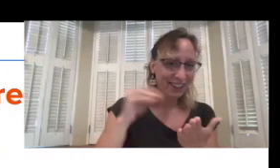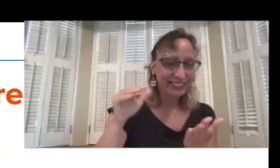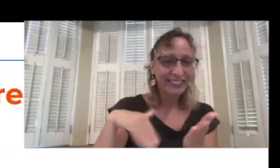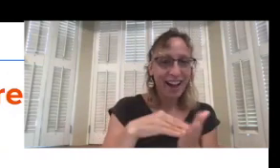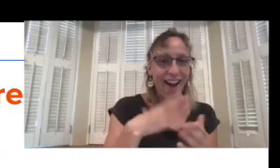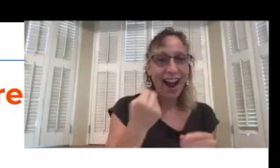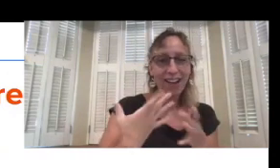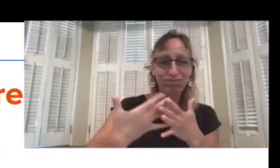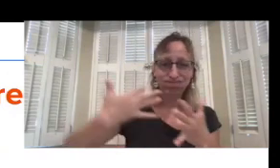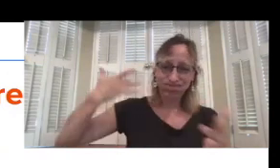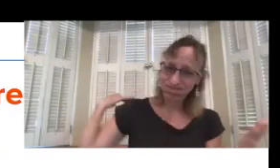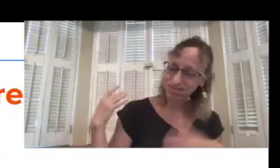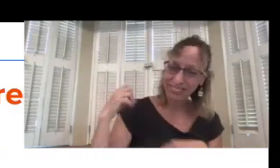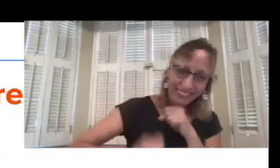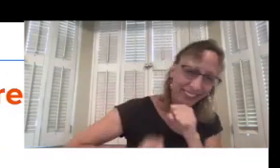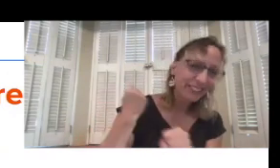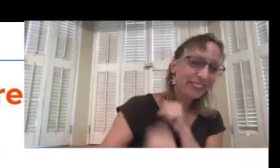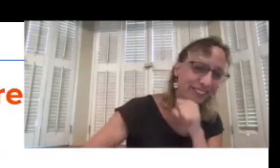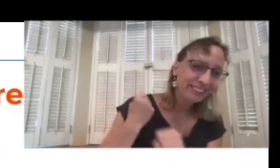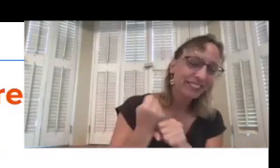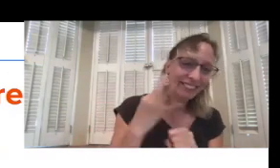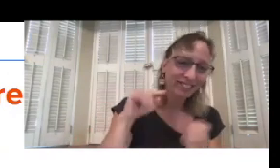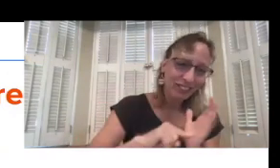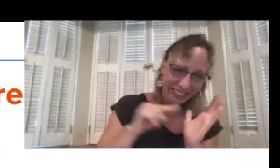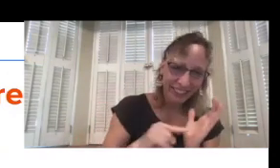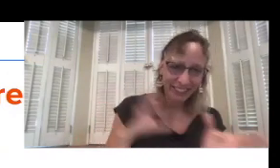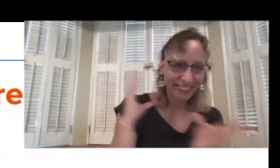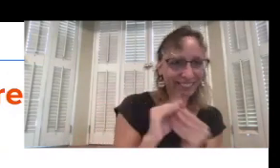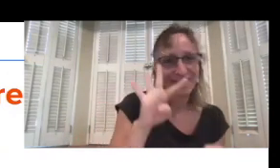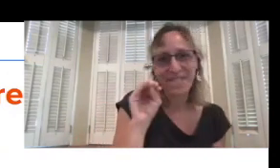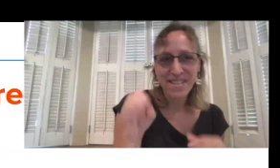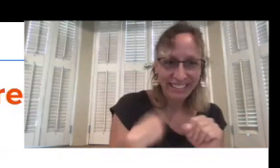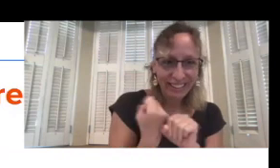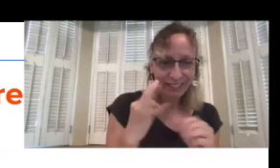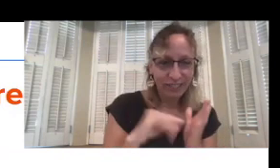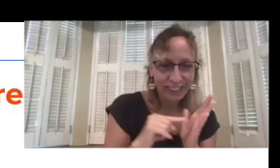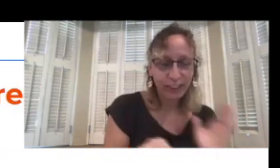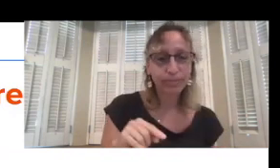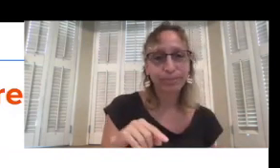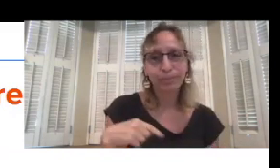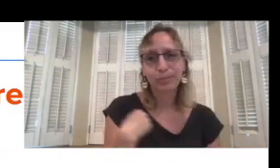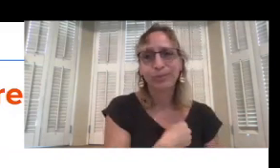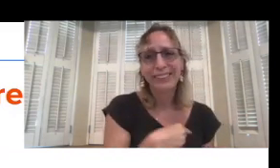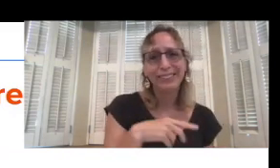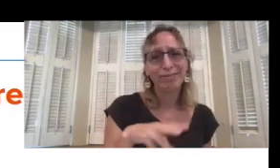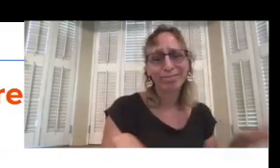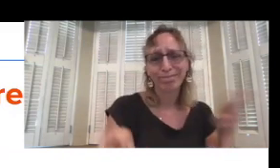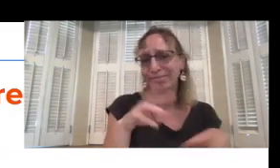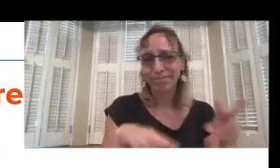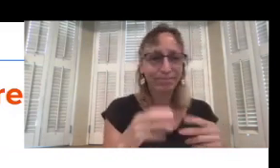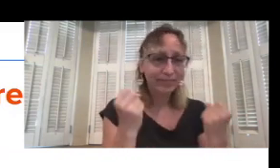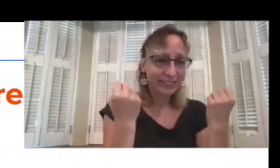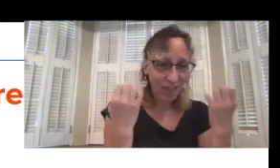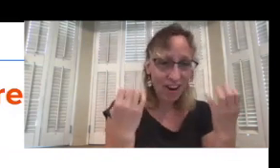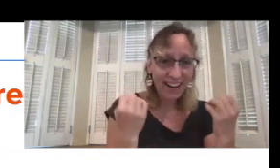Through the Science of Learning Center Visual Learning Visual Language, we have years and years of research, over 40 years of